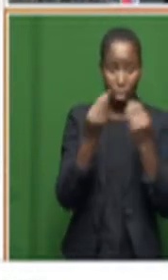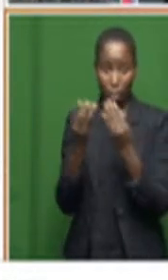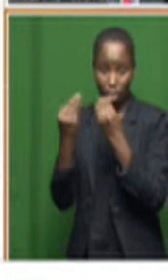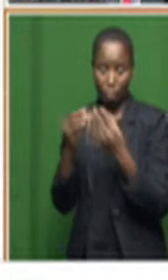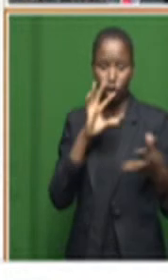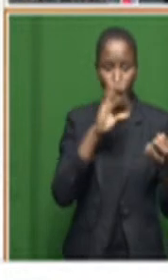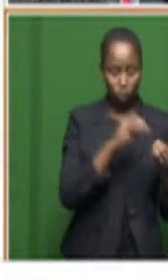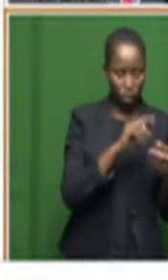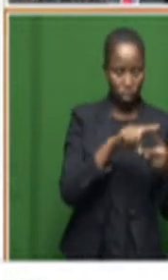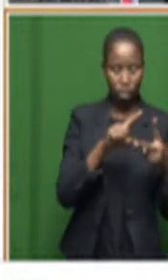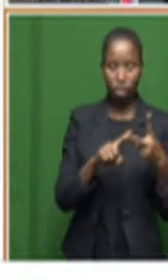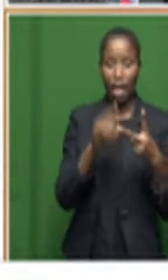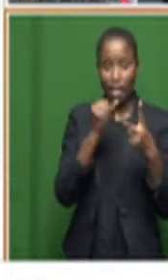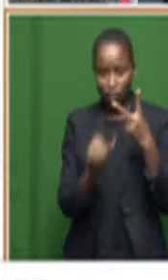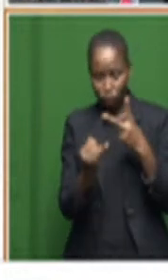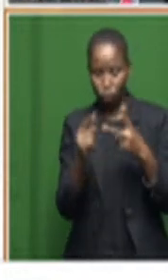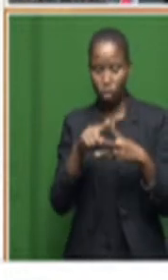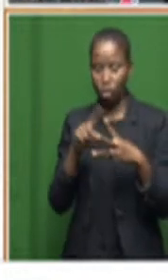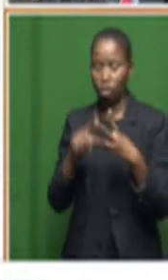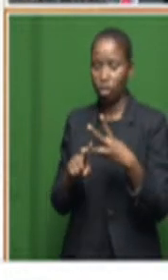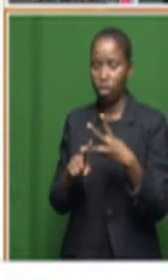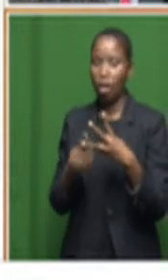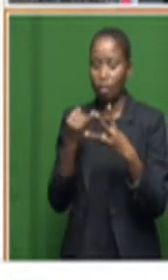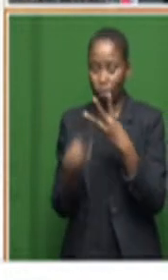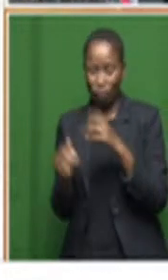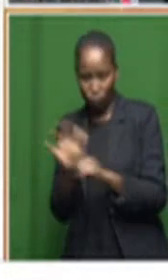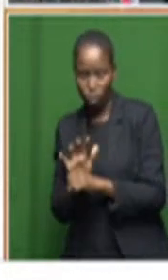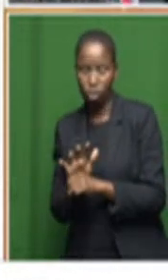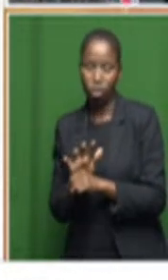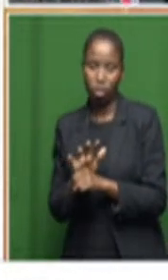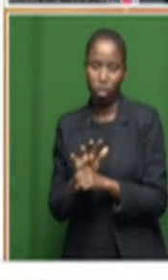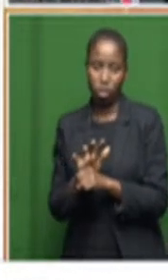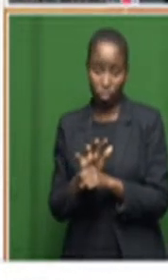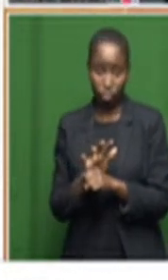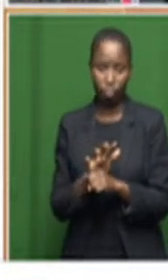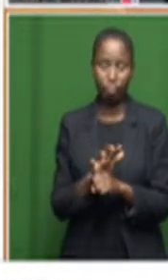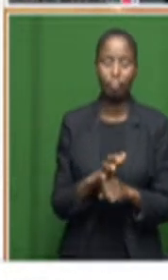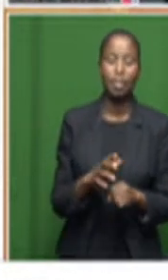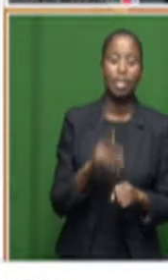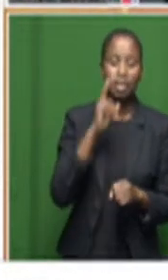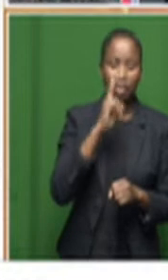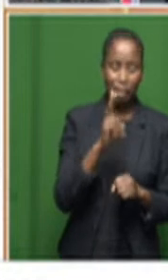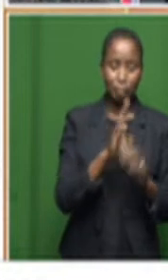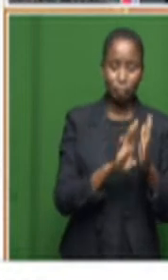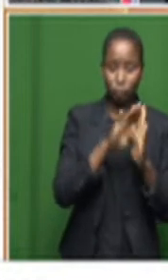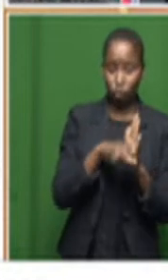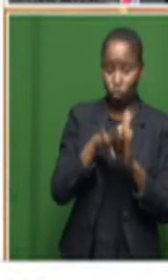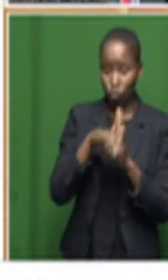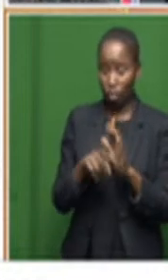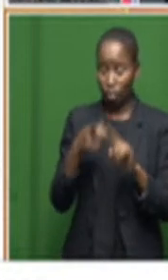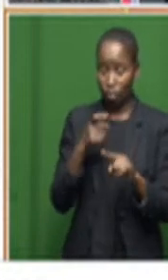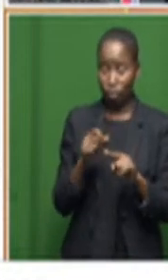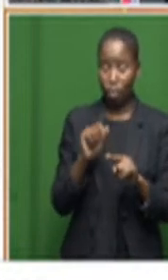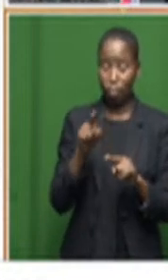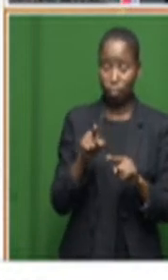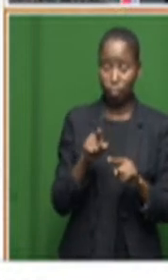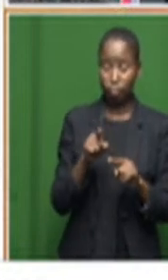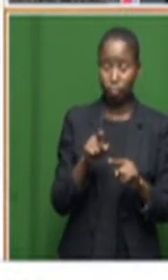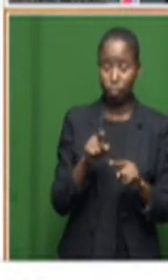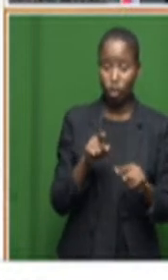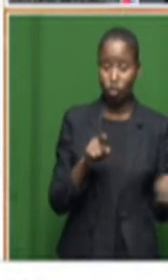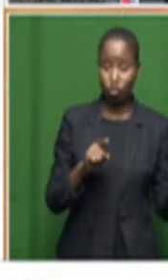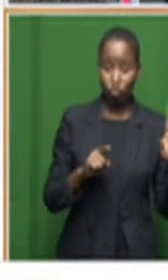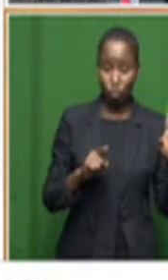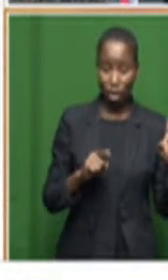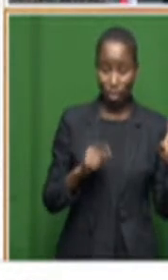individuals vaccinated, and individuals fully vaccinated. But you can see in the graph on the right-hand side that we were